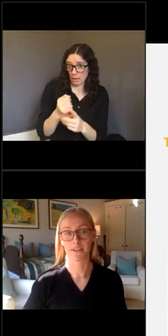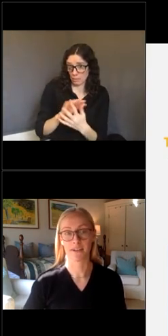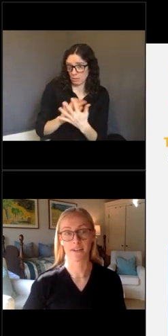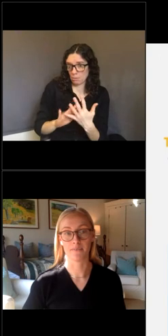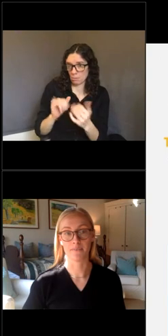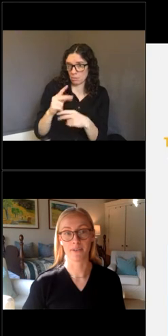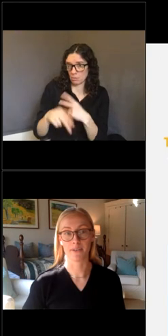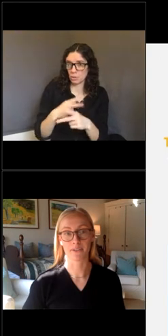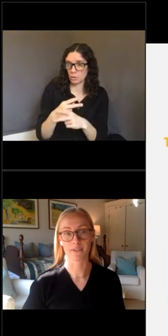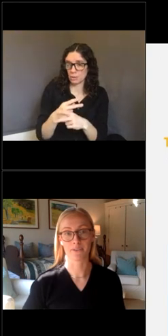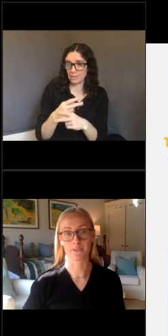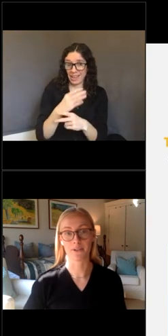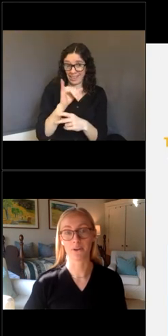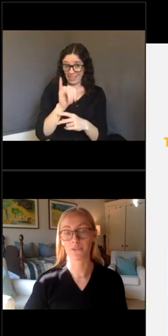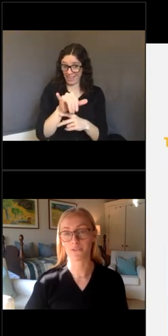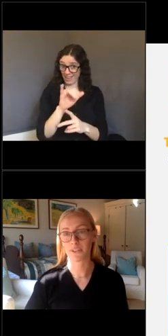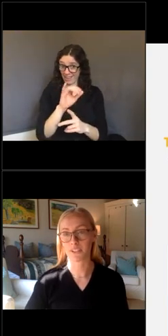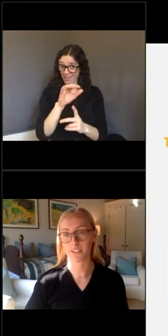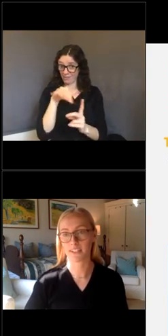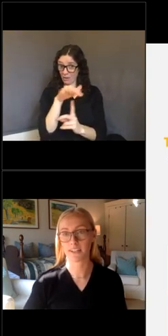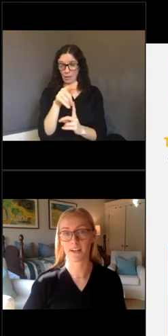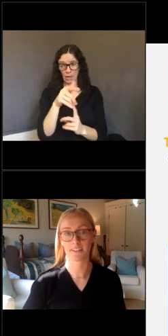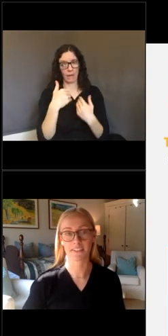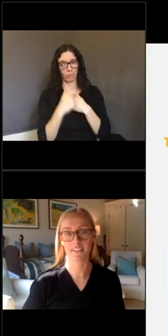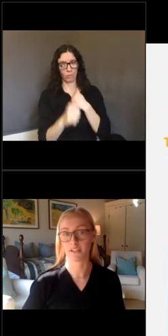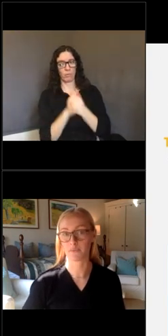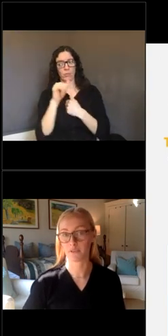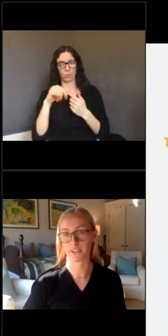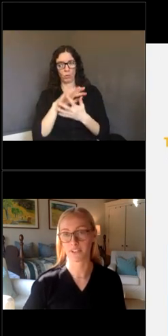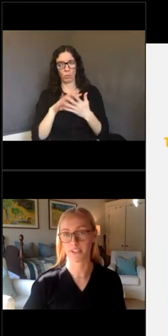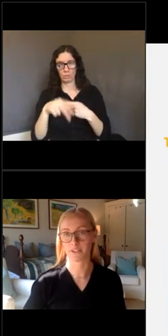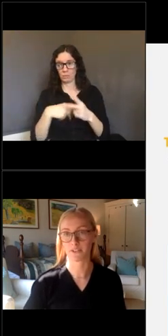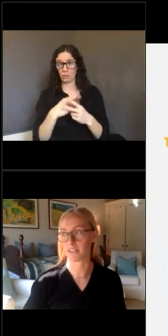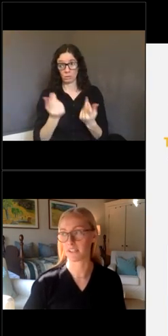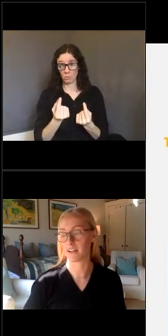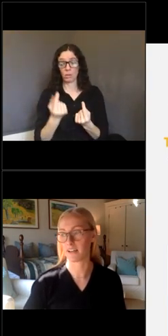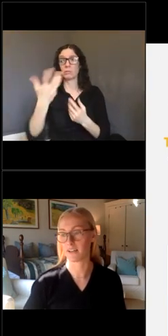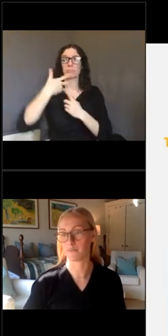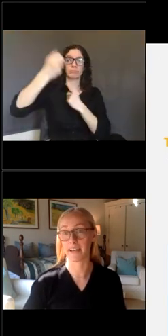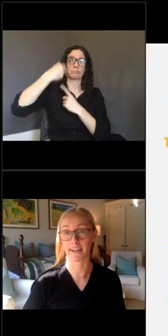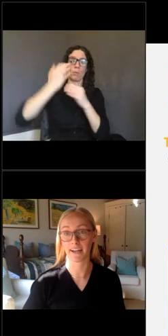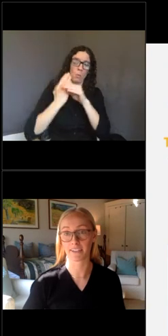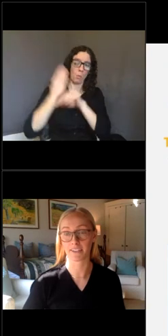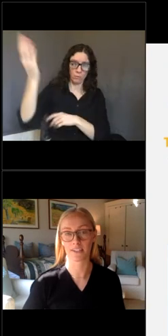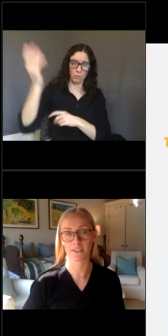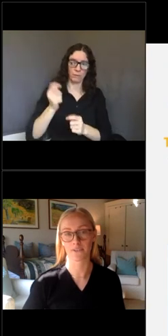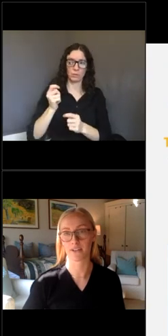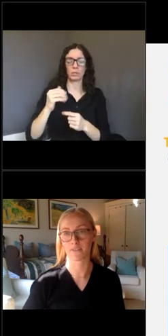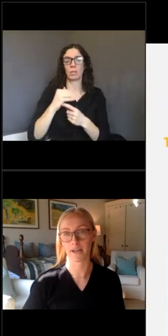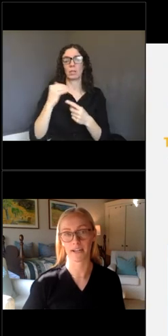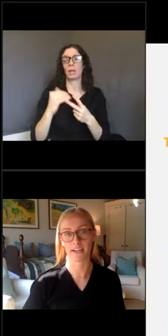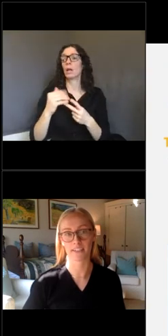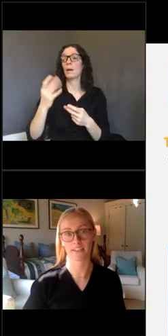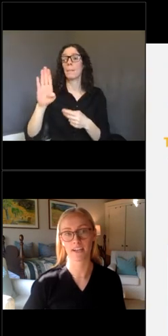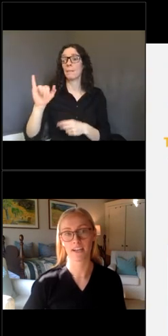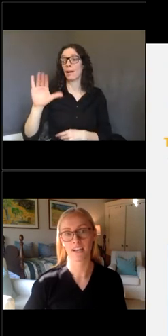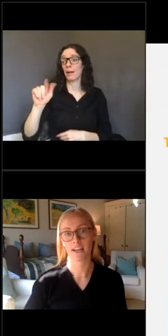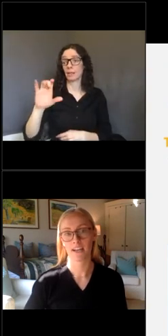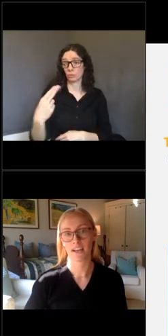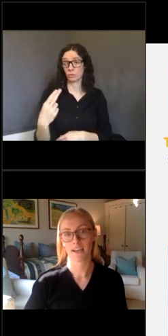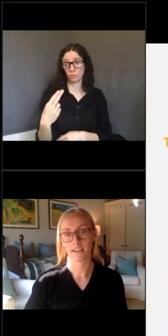environment include overfishing, unsustainable fishing, including bycatch, the threat of